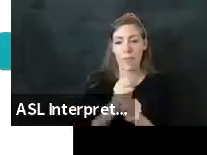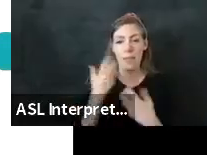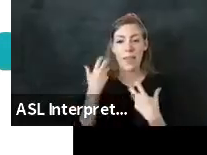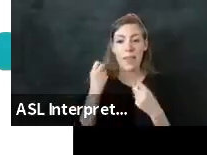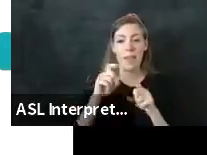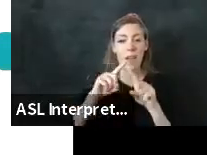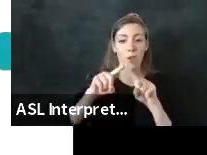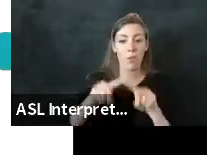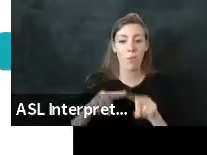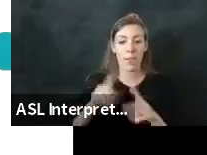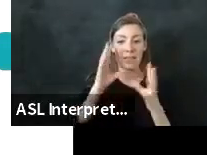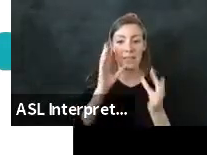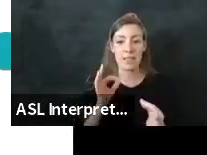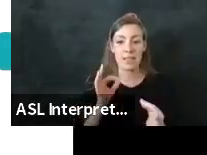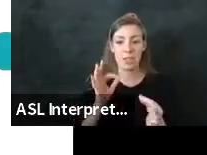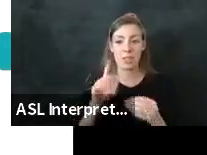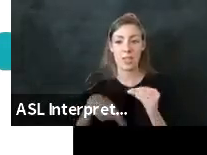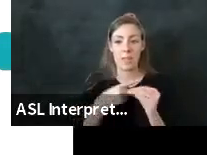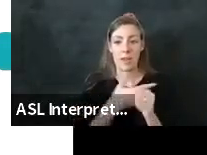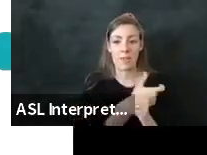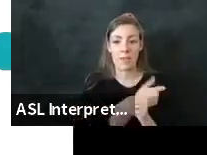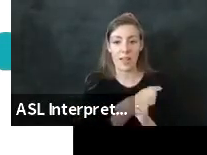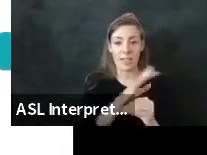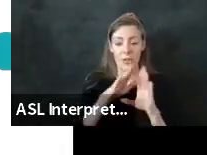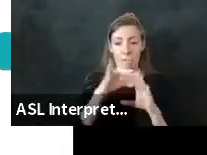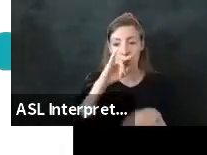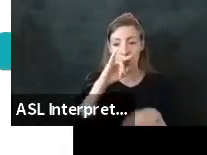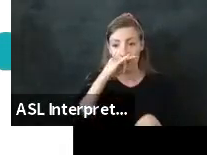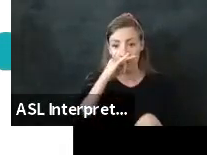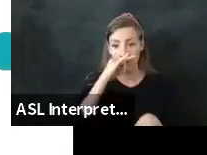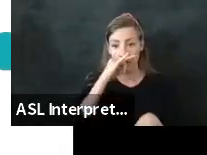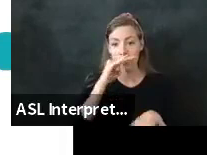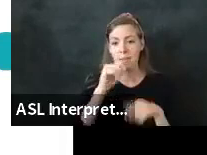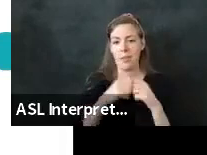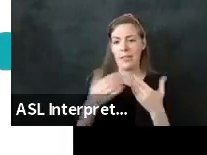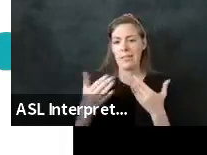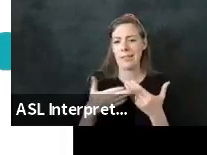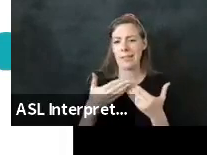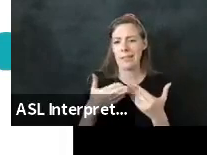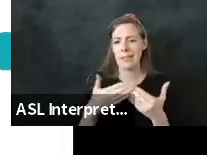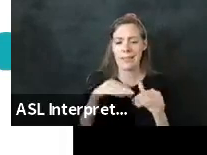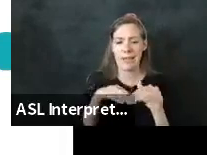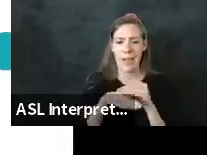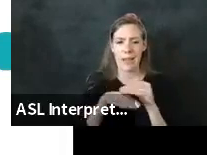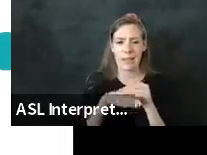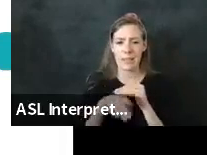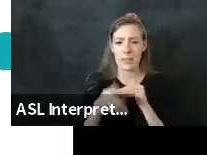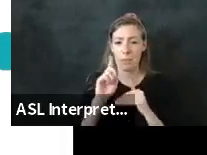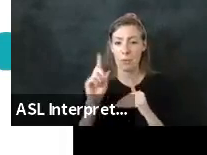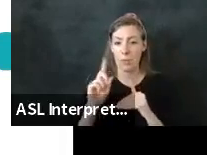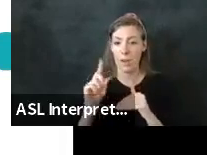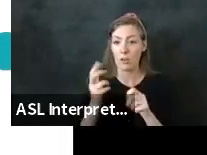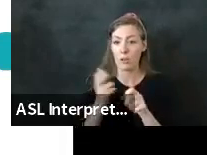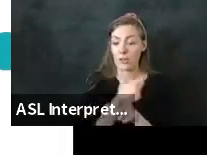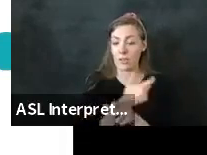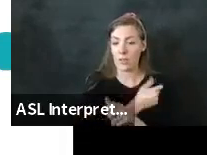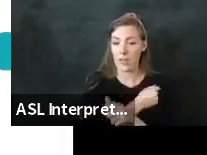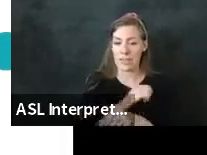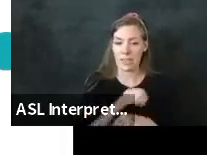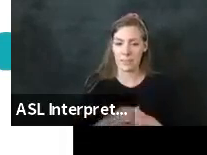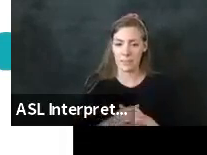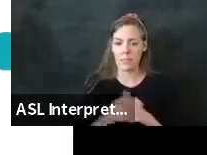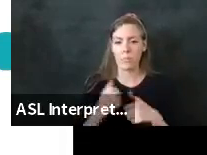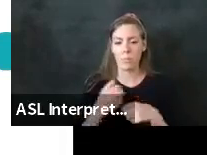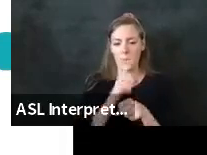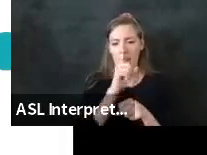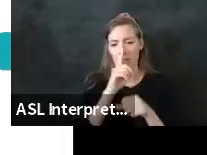decisions about vaccinating their children, along with easy access to reputable and trusted vaccination sites. Ensure rollout is equitable